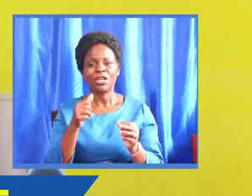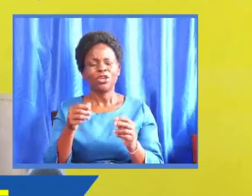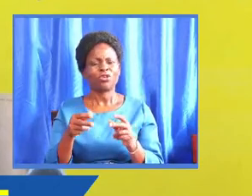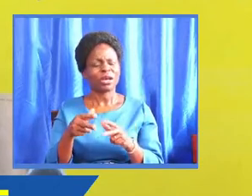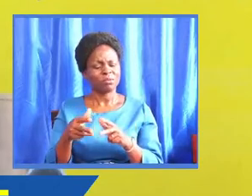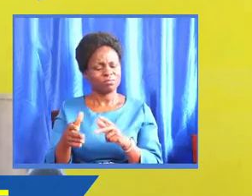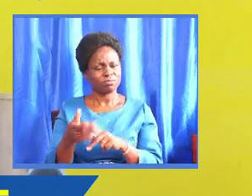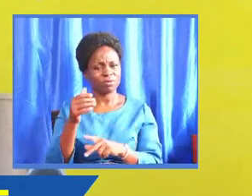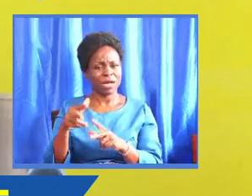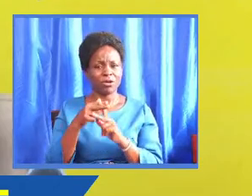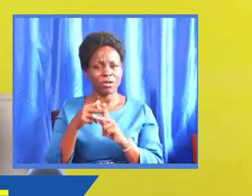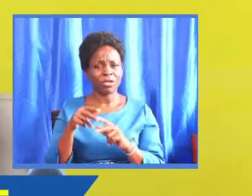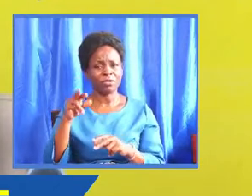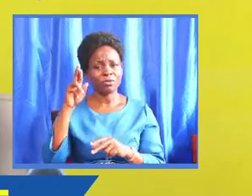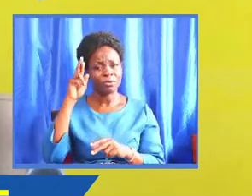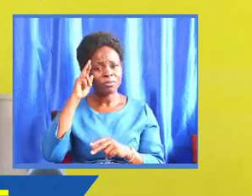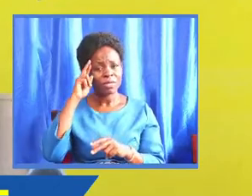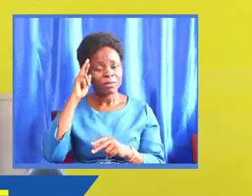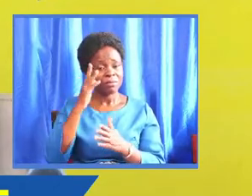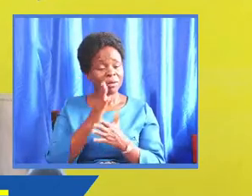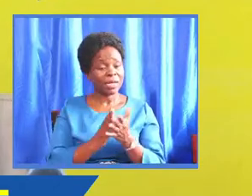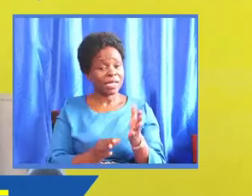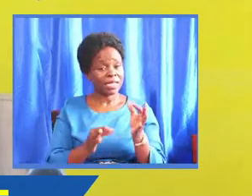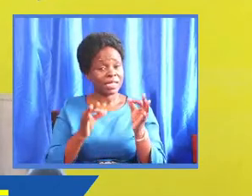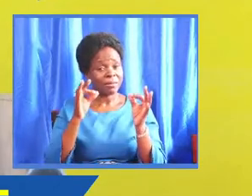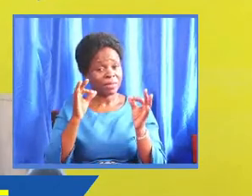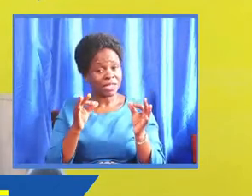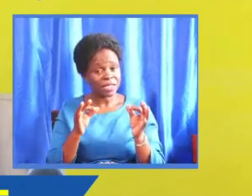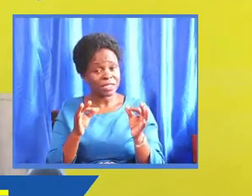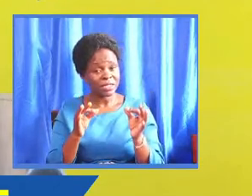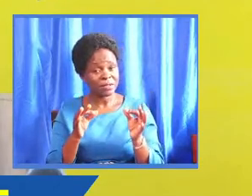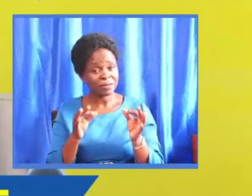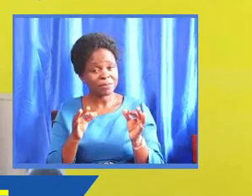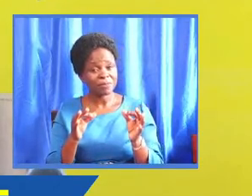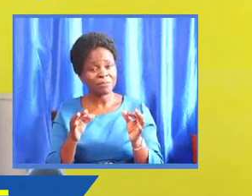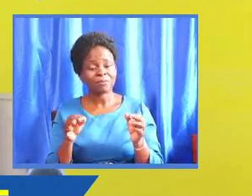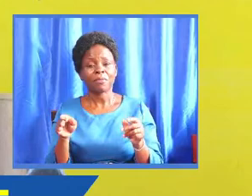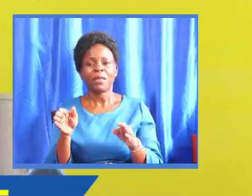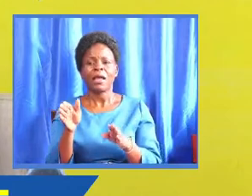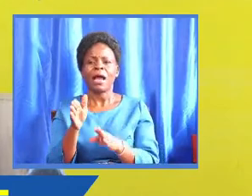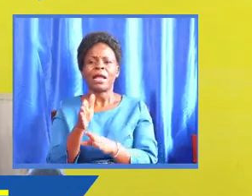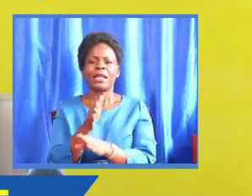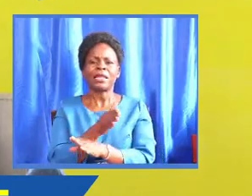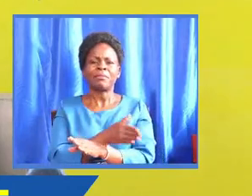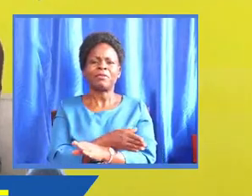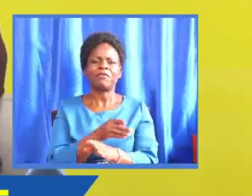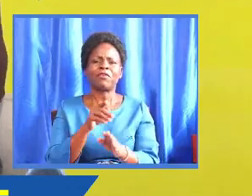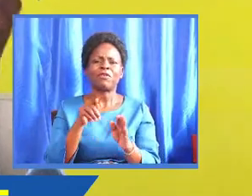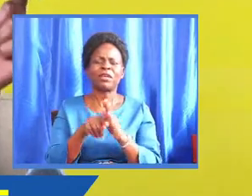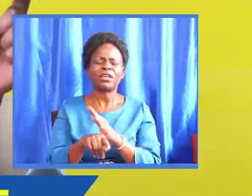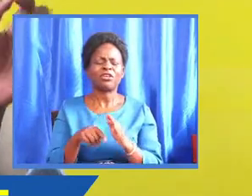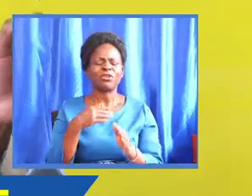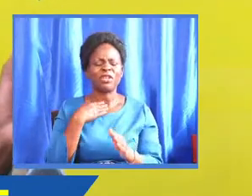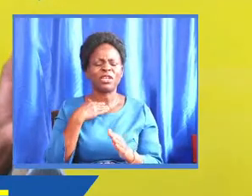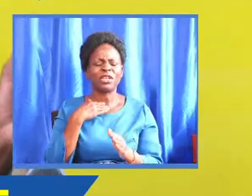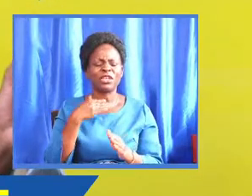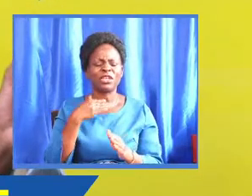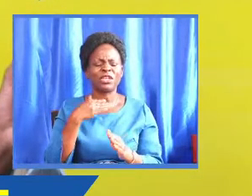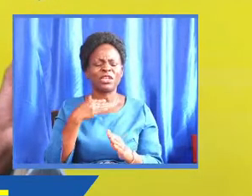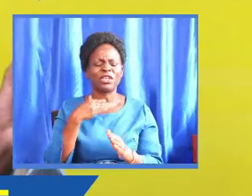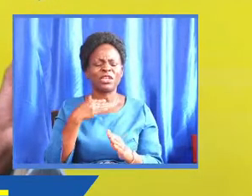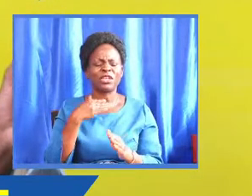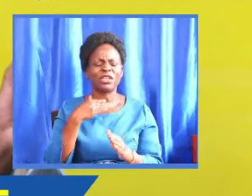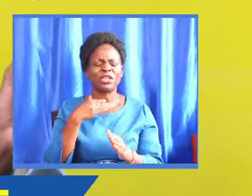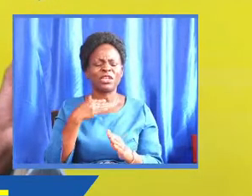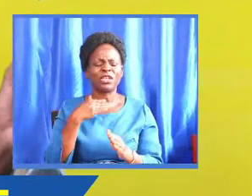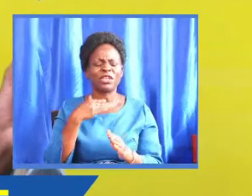But you need to remember certain things about financing also. And before we get there, you need to ascertain how much you need to